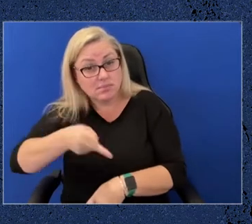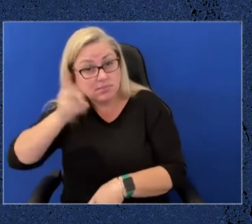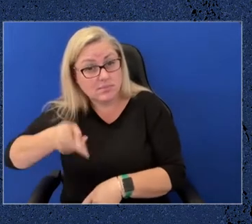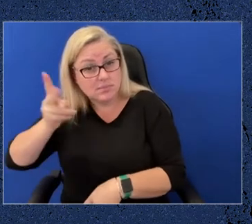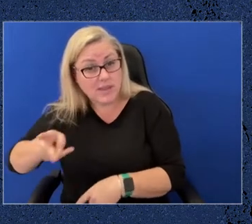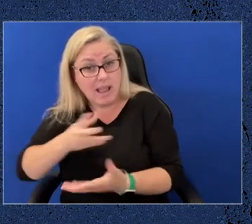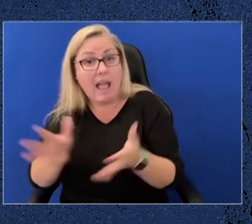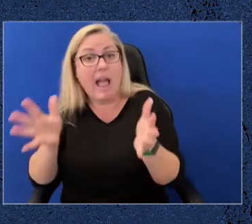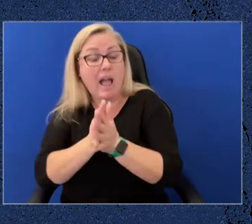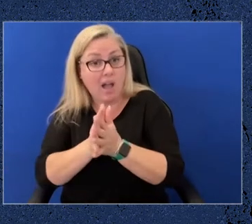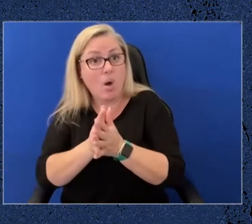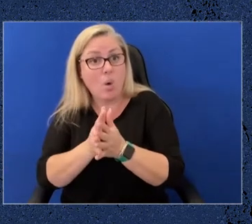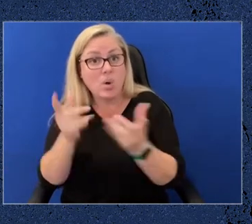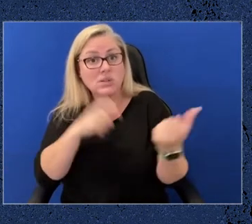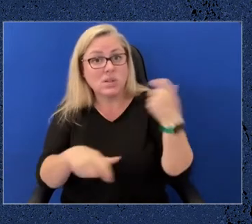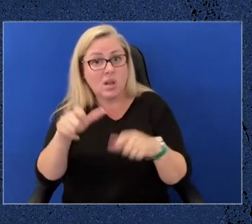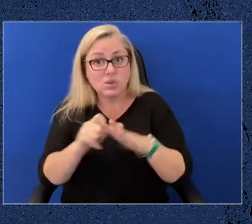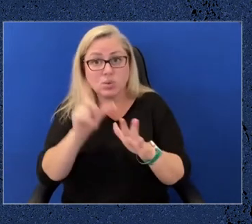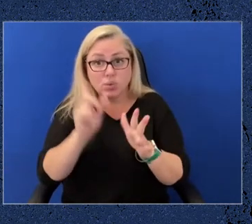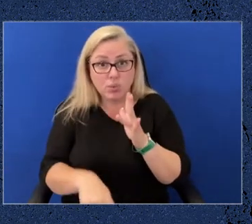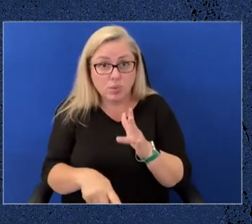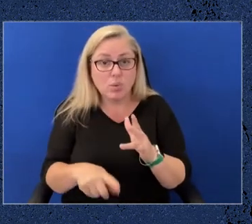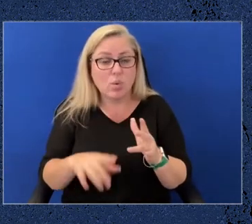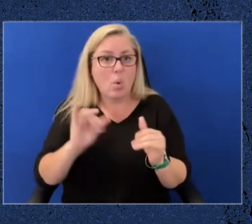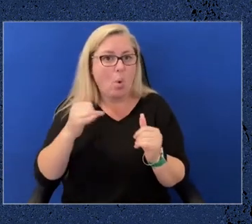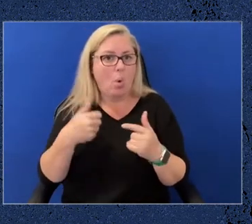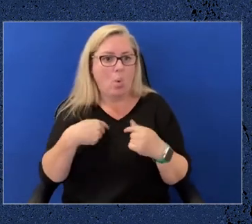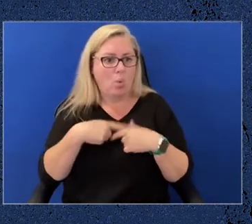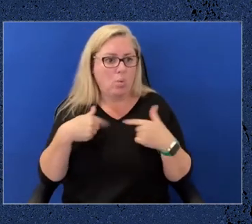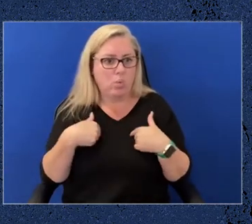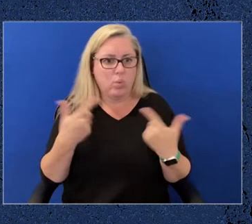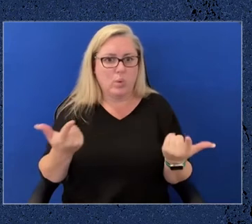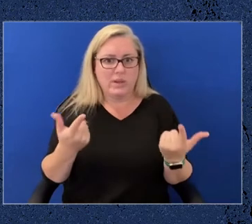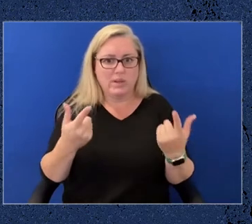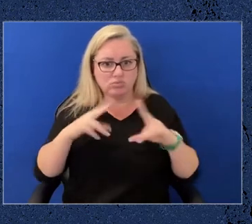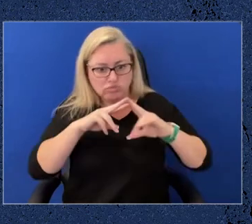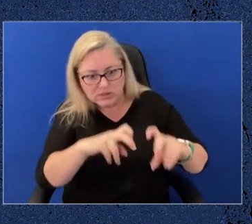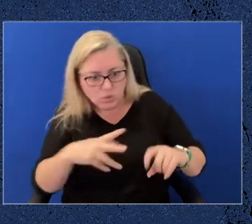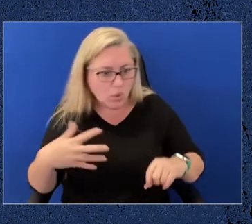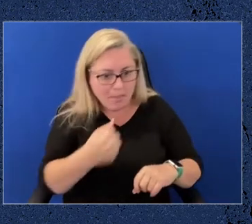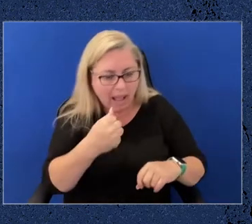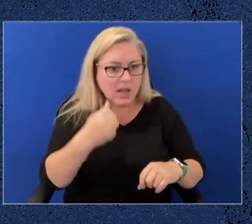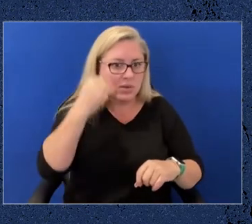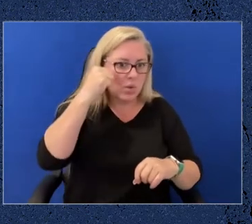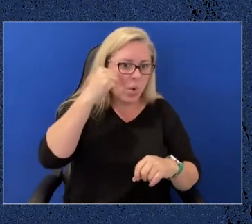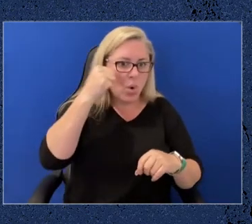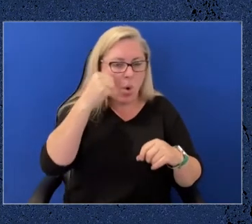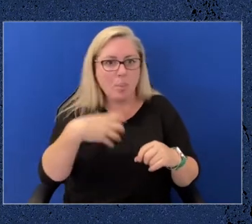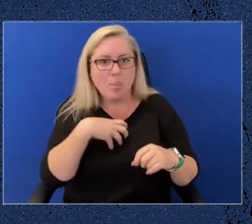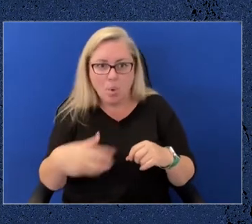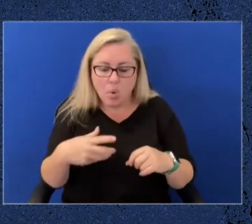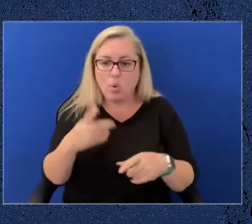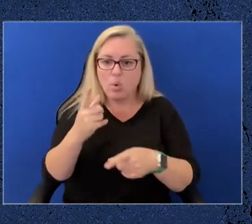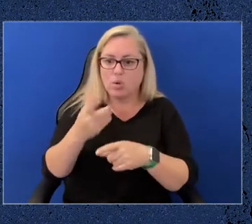science is done in Australia, or do we still have a really long way to go for researchers to know that they need to go and talk to elders before